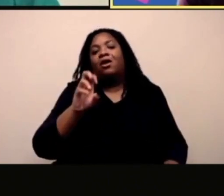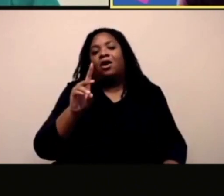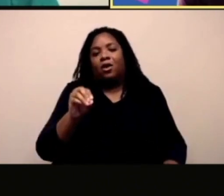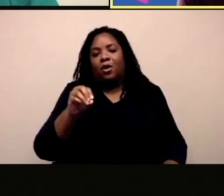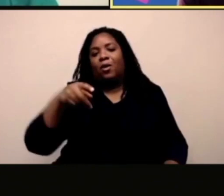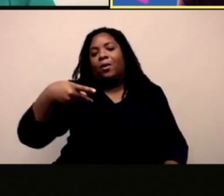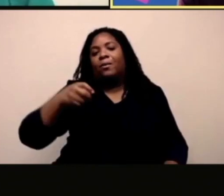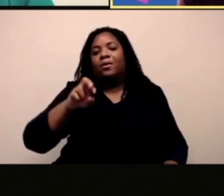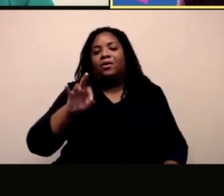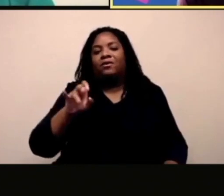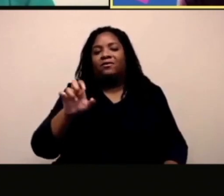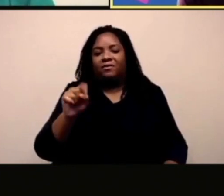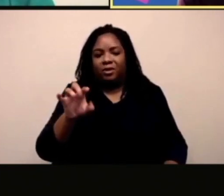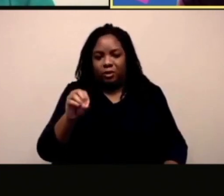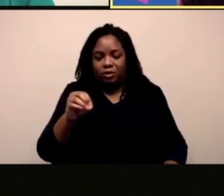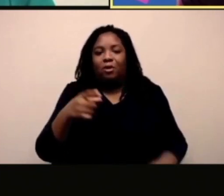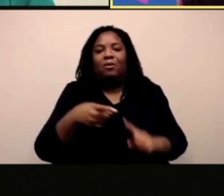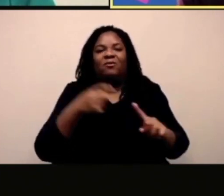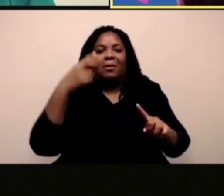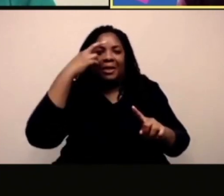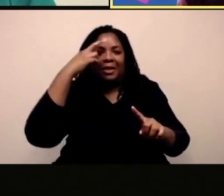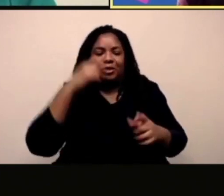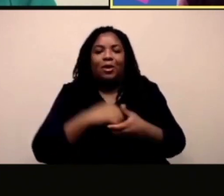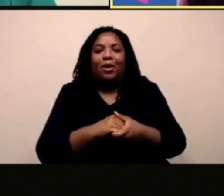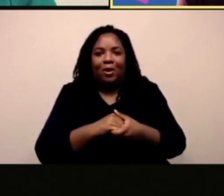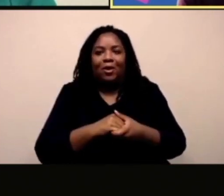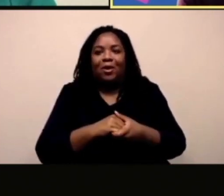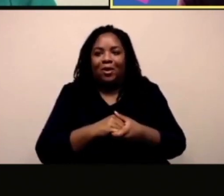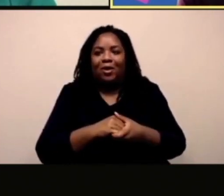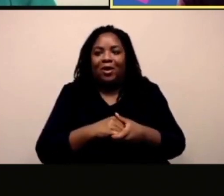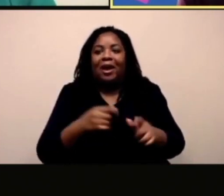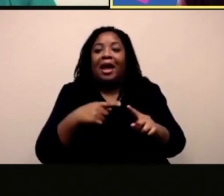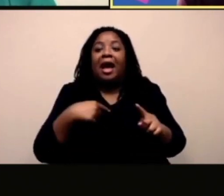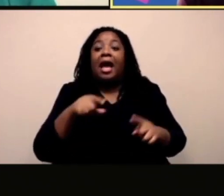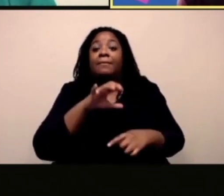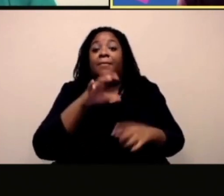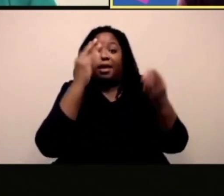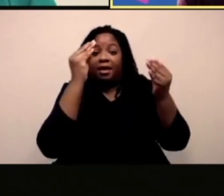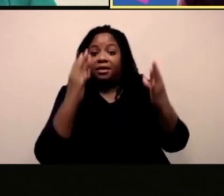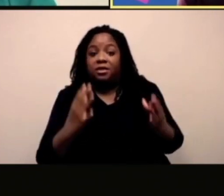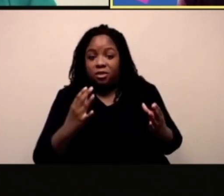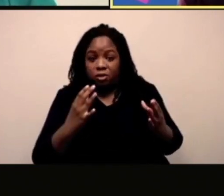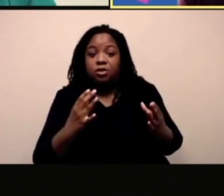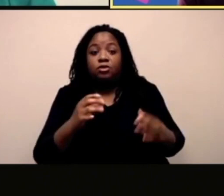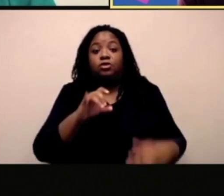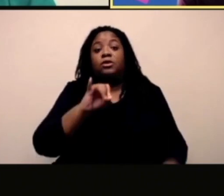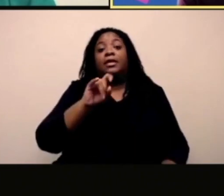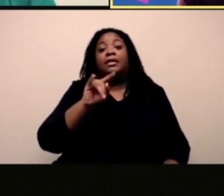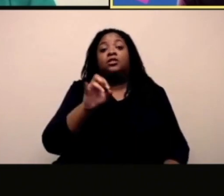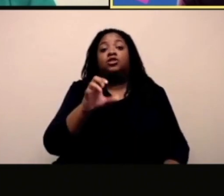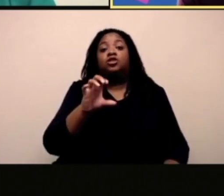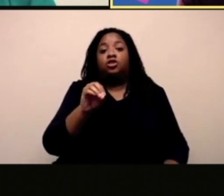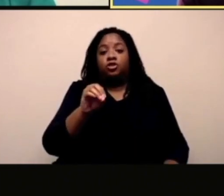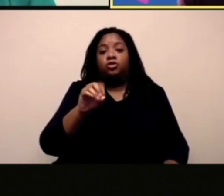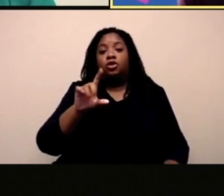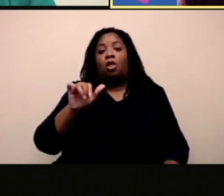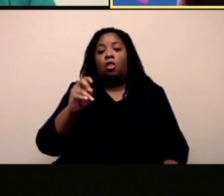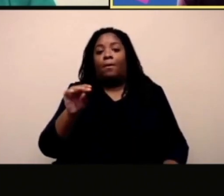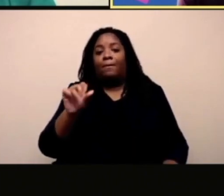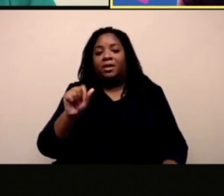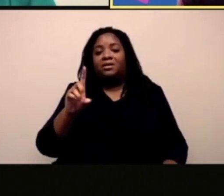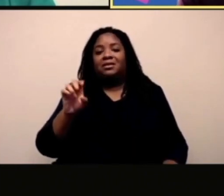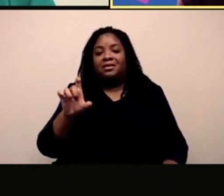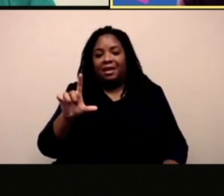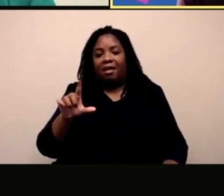San Luis Potosí, Mexico. I am a coding teacher at Instituto Lomas del Real. I teach elementary and